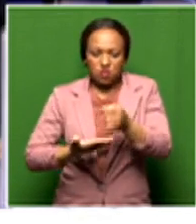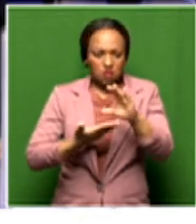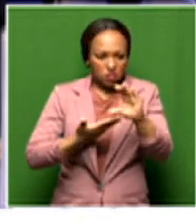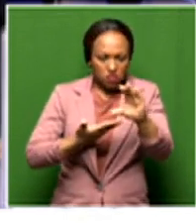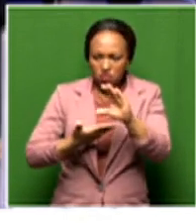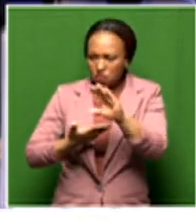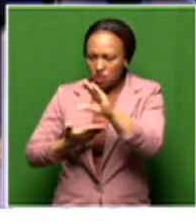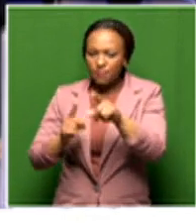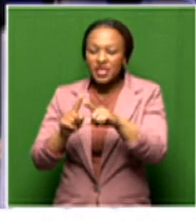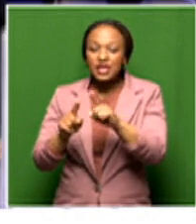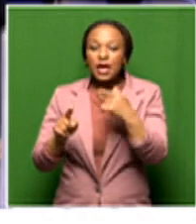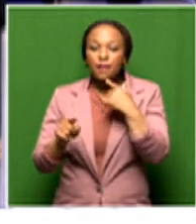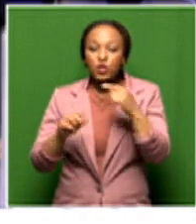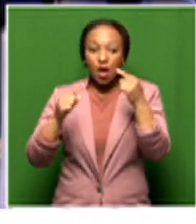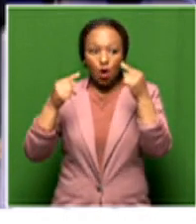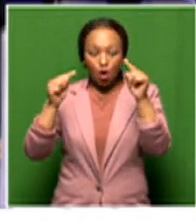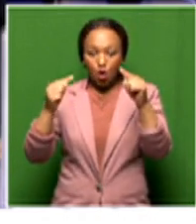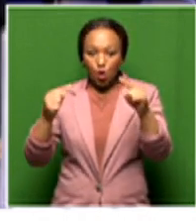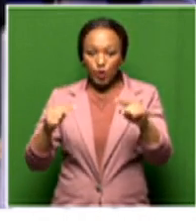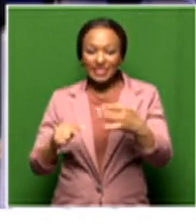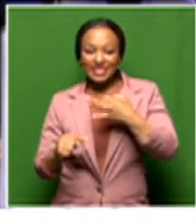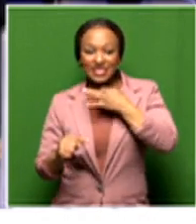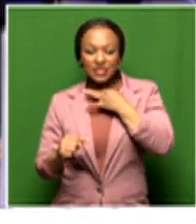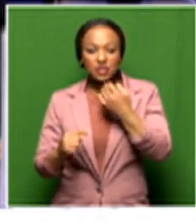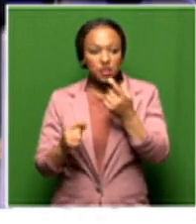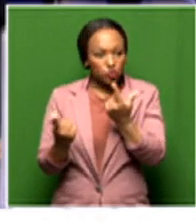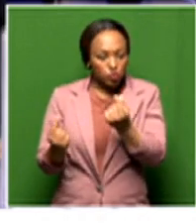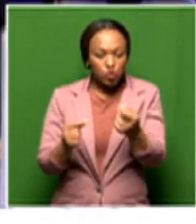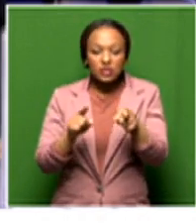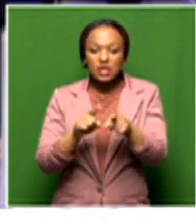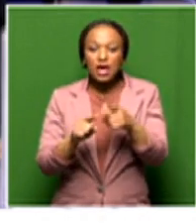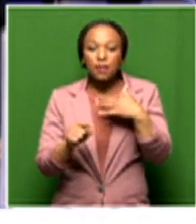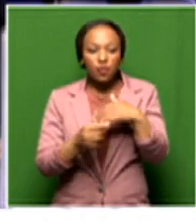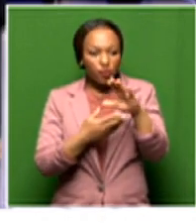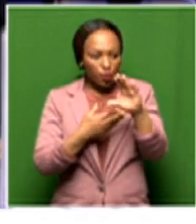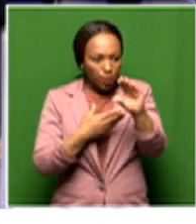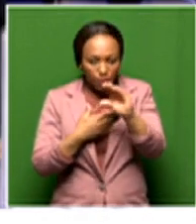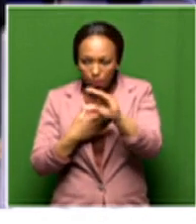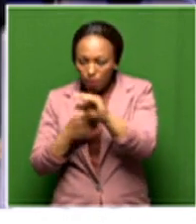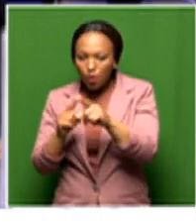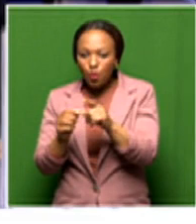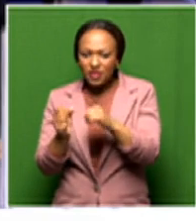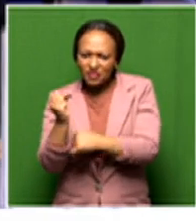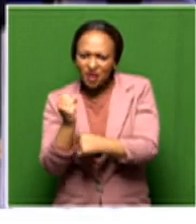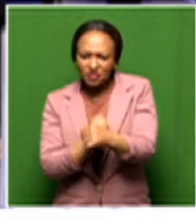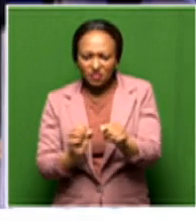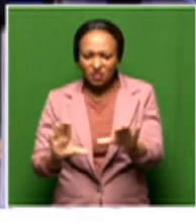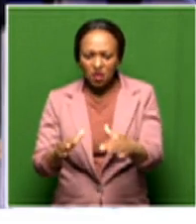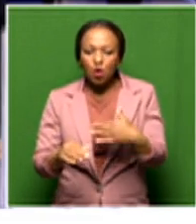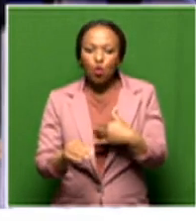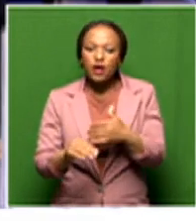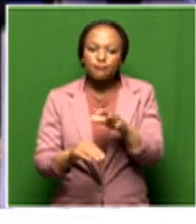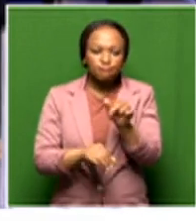an audit risk committee structure, through a disbursement subcommittee structure, where effectively we have the